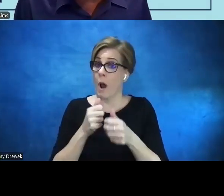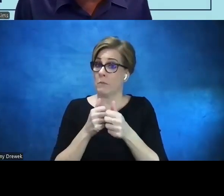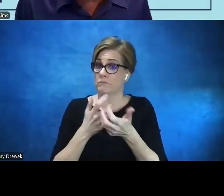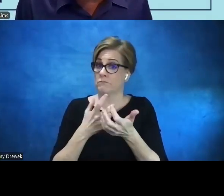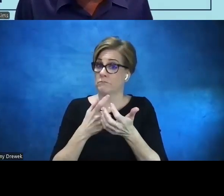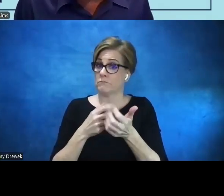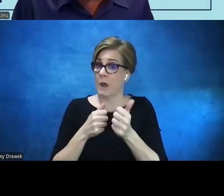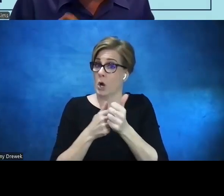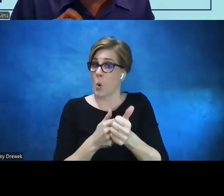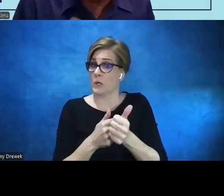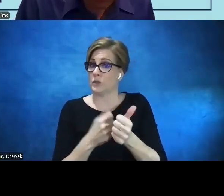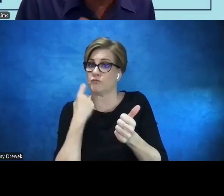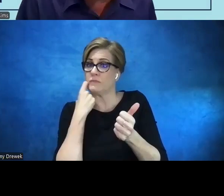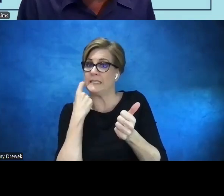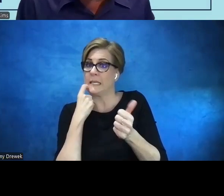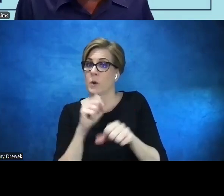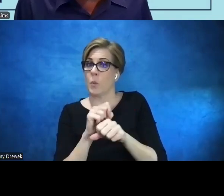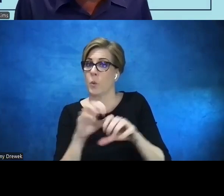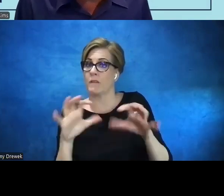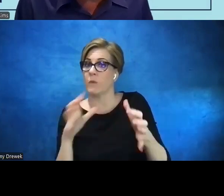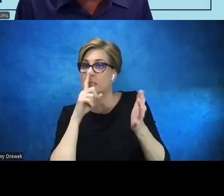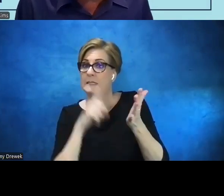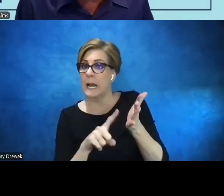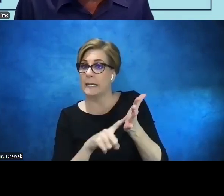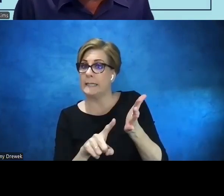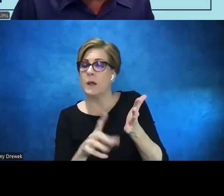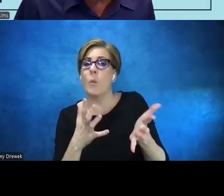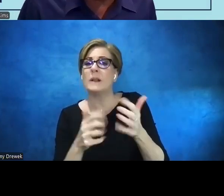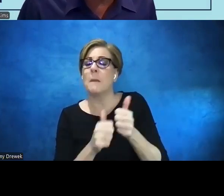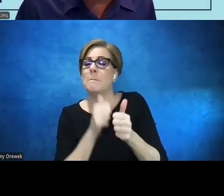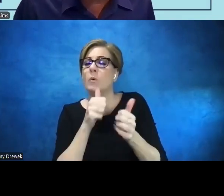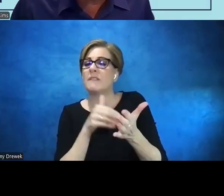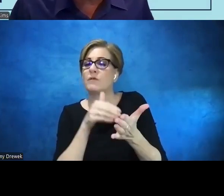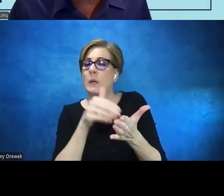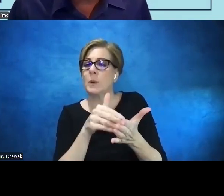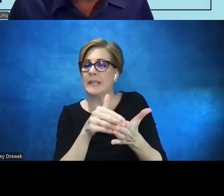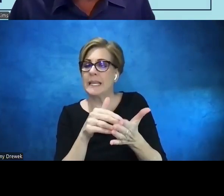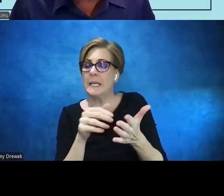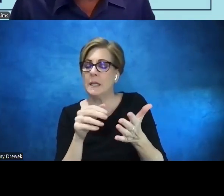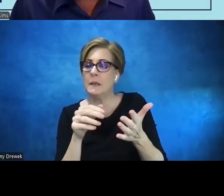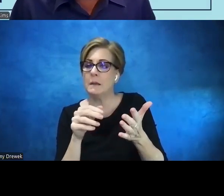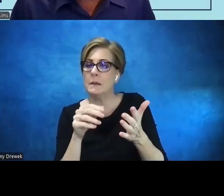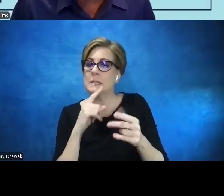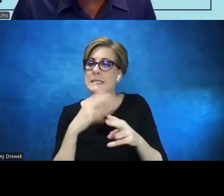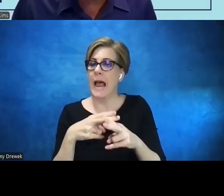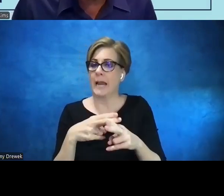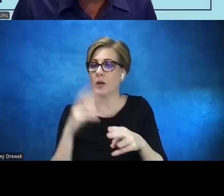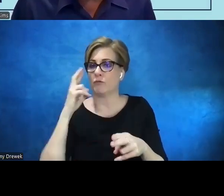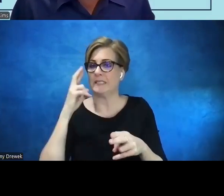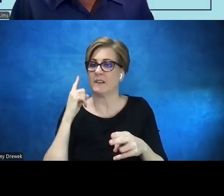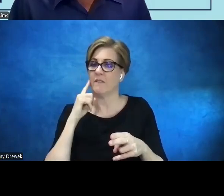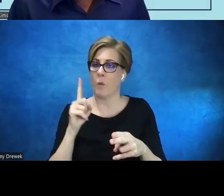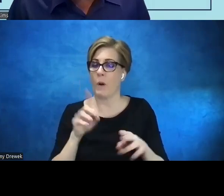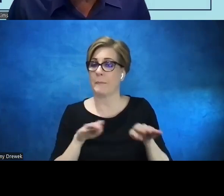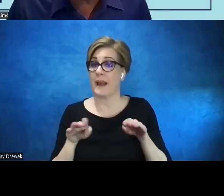workforce studies, what is the most frequently cited reason for behavioral health professional burnout? You